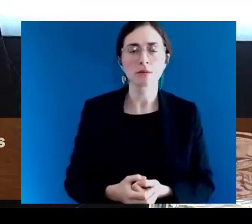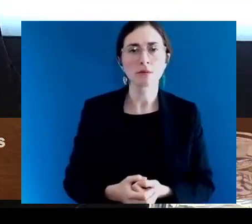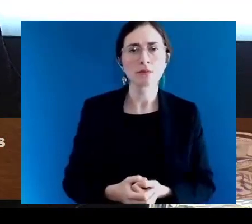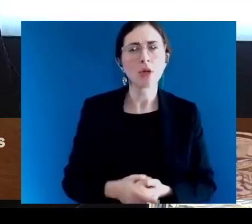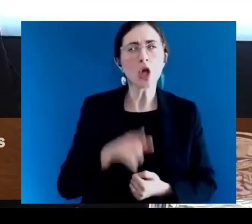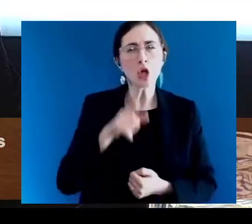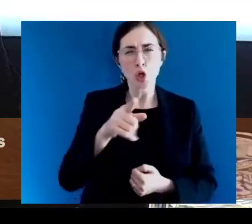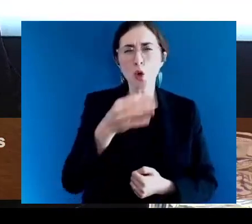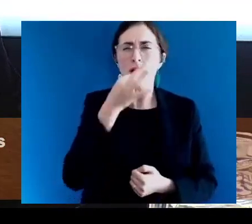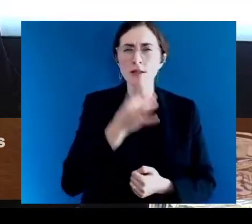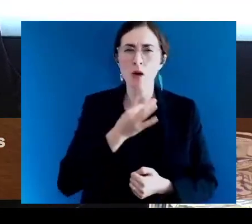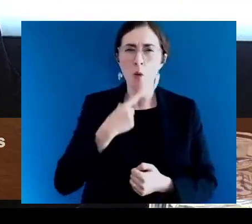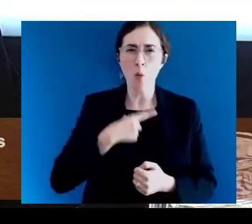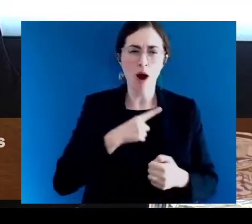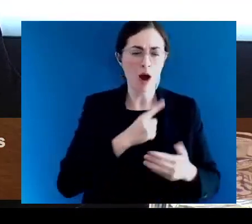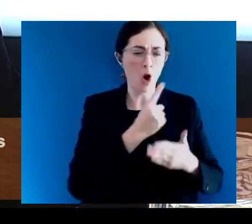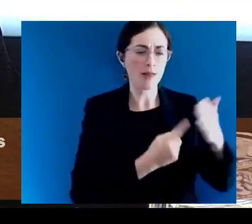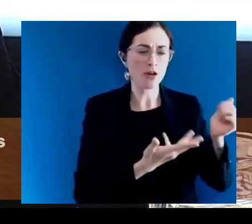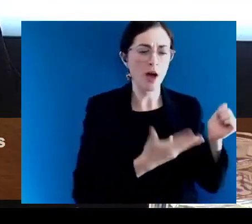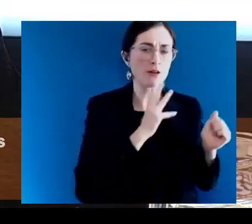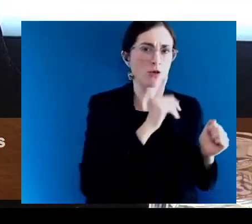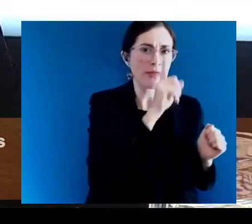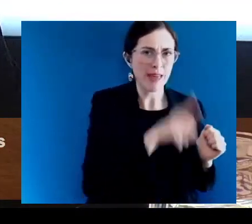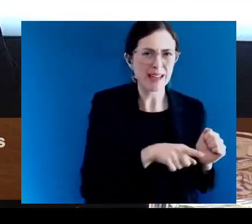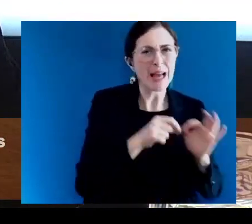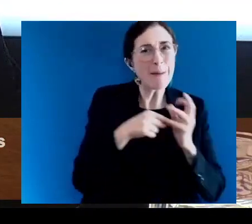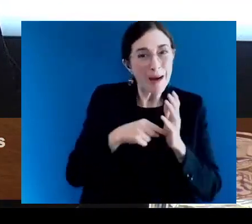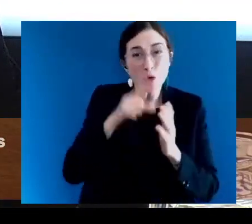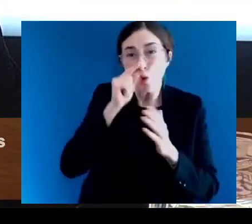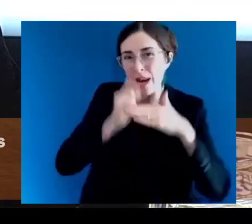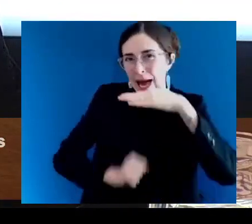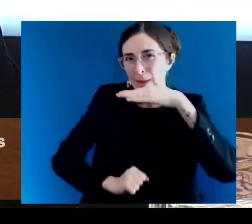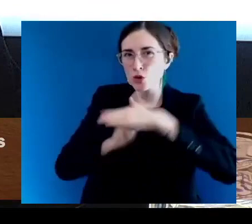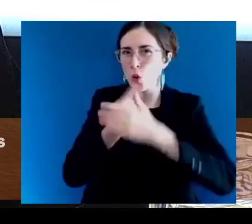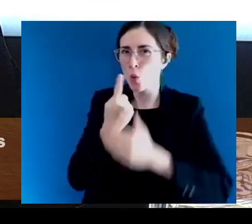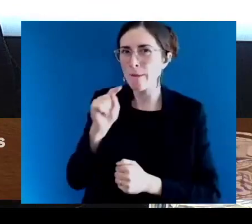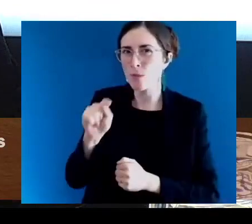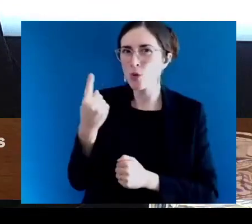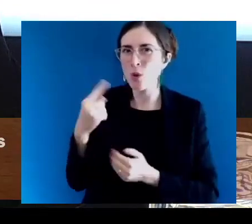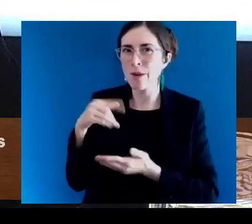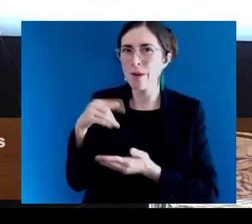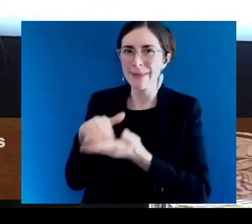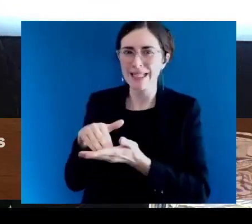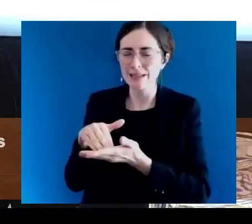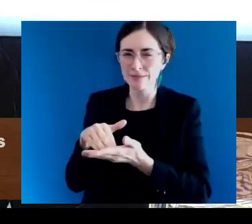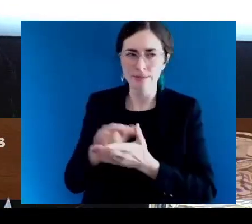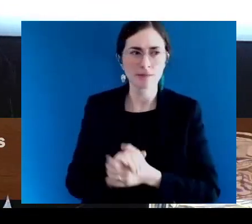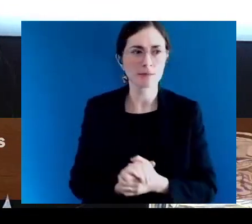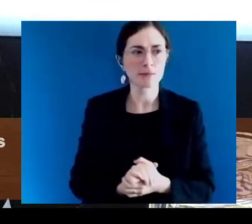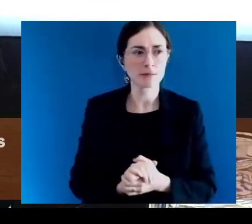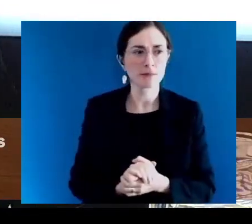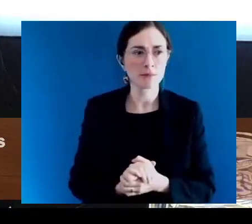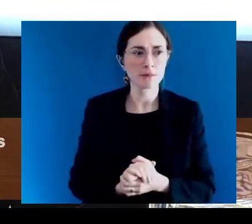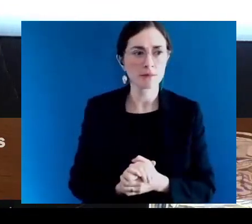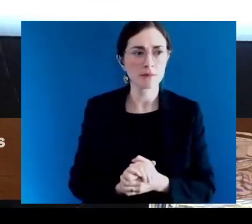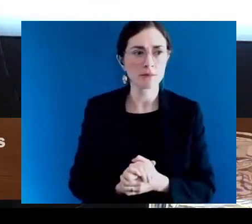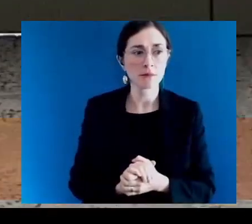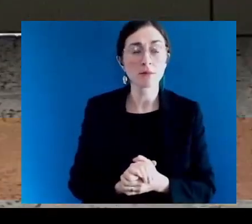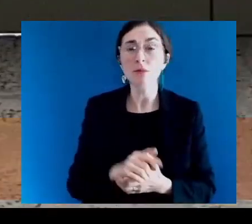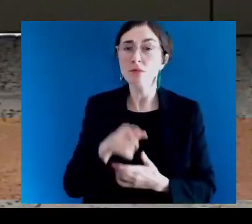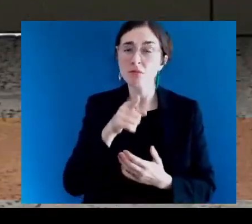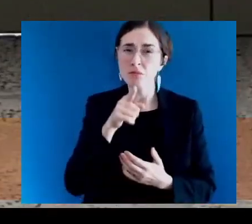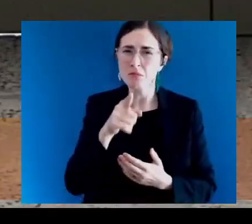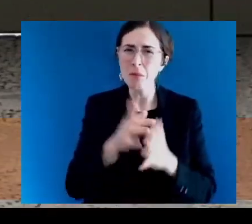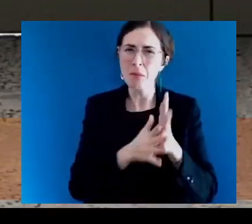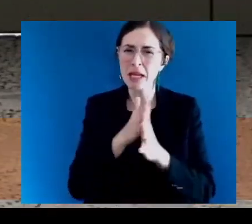and $1.1 million. Is that correct? Yes. So we've got something like 300,000 still, 200,000, if my math is